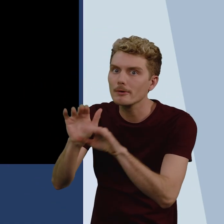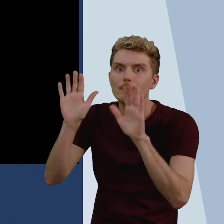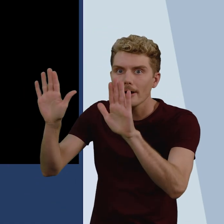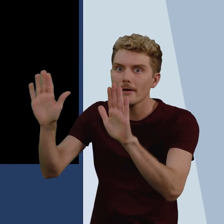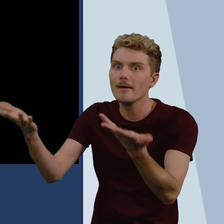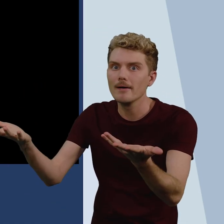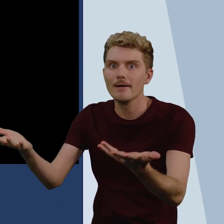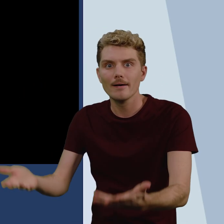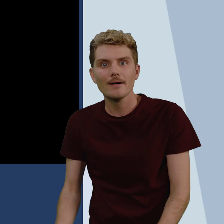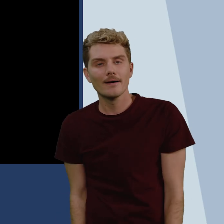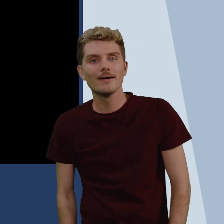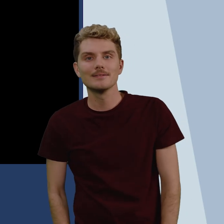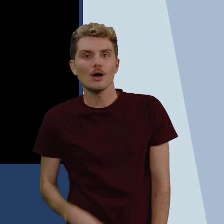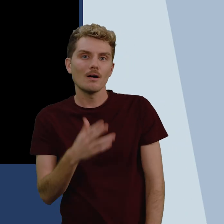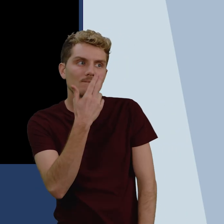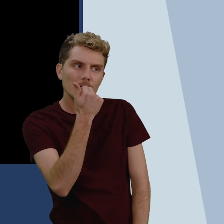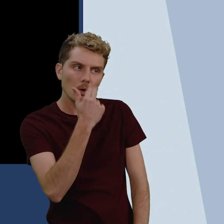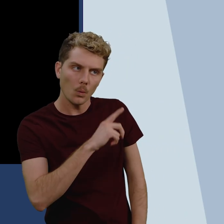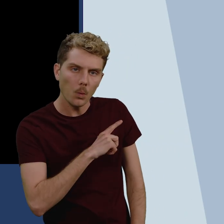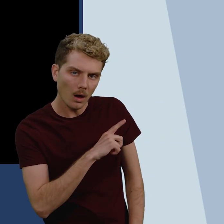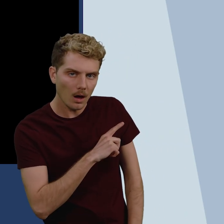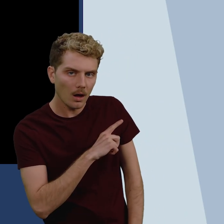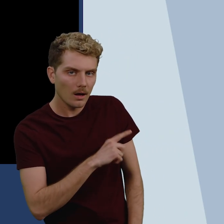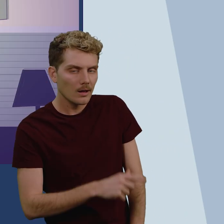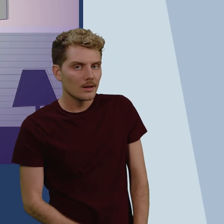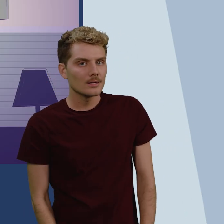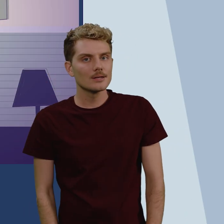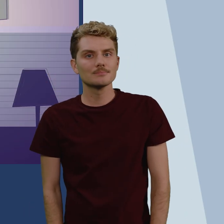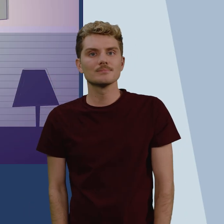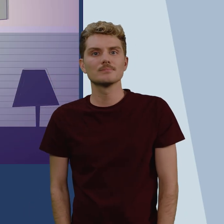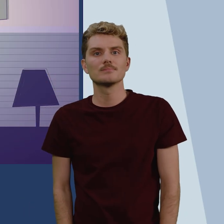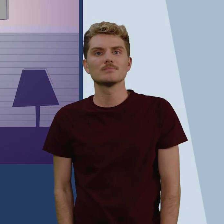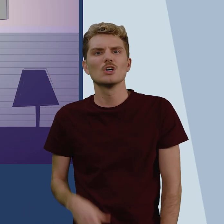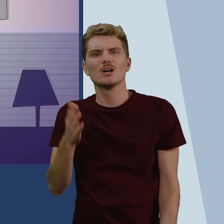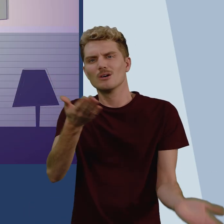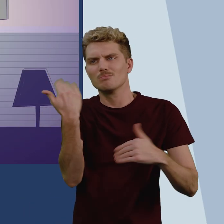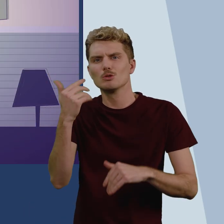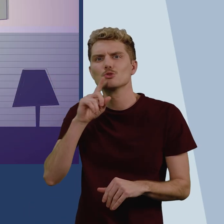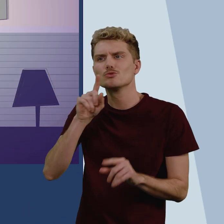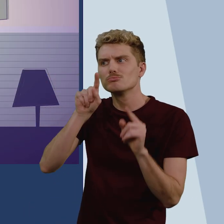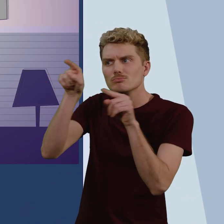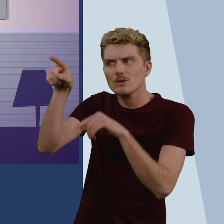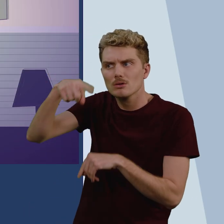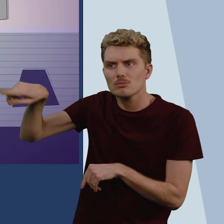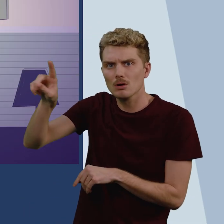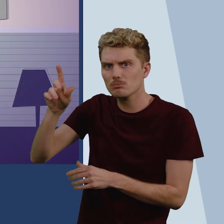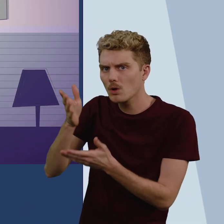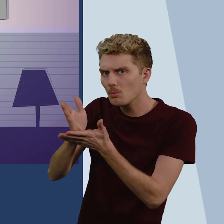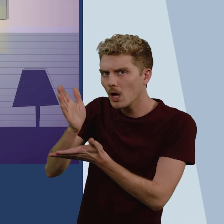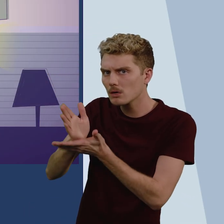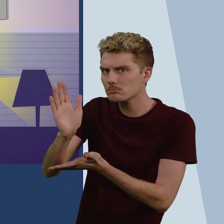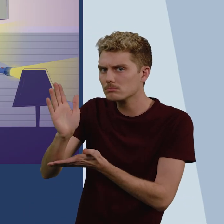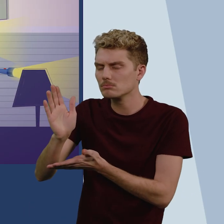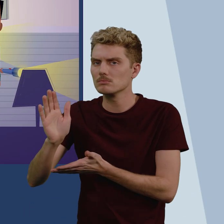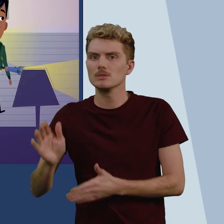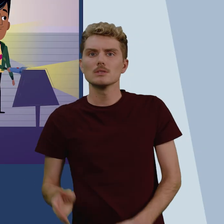You're doing a bang-up job. Very funny, Lucas. Come on, let's make sure everyone is